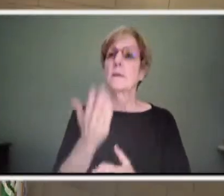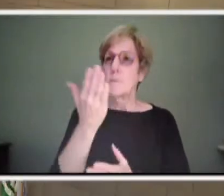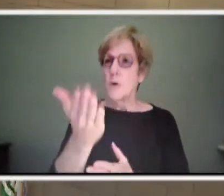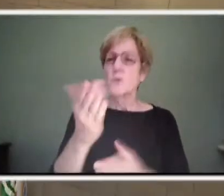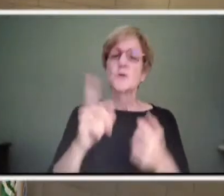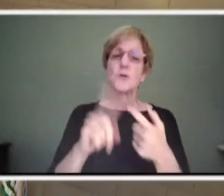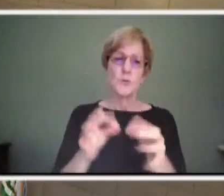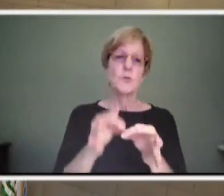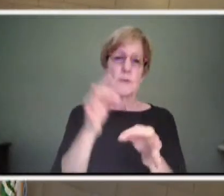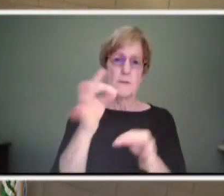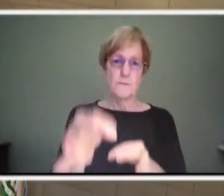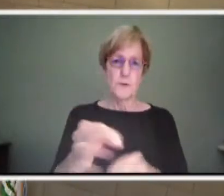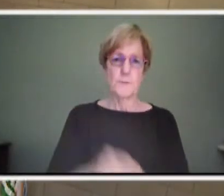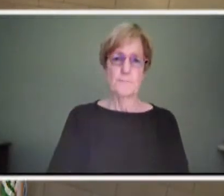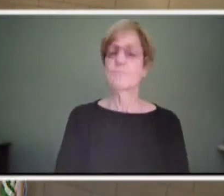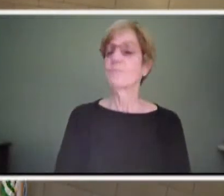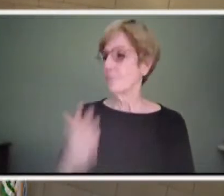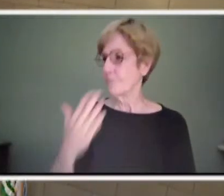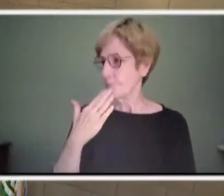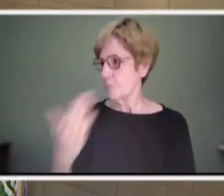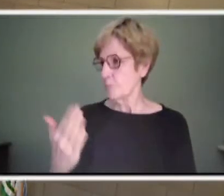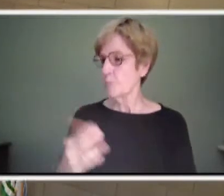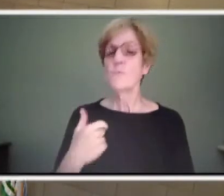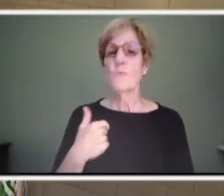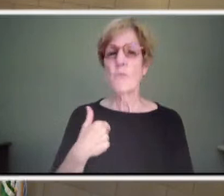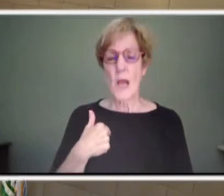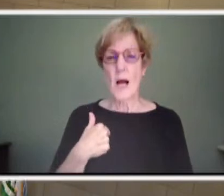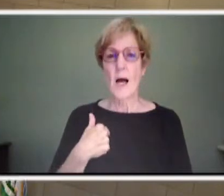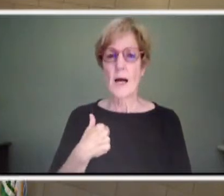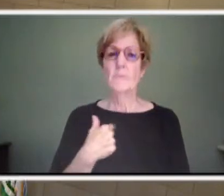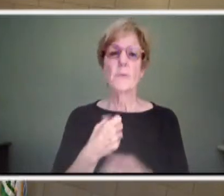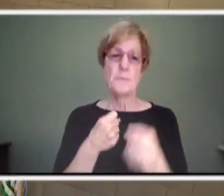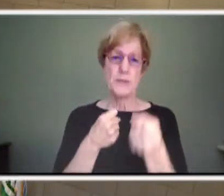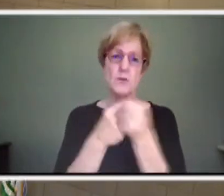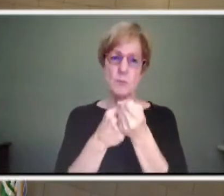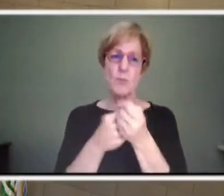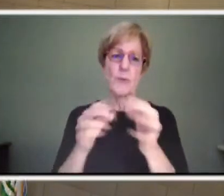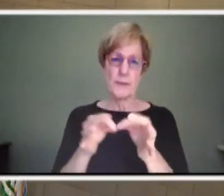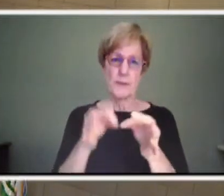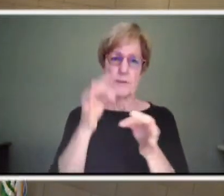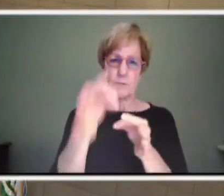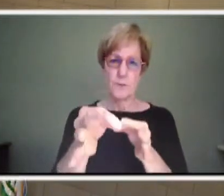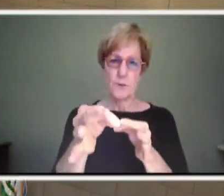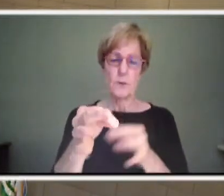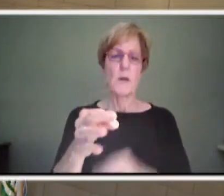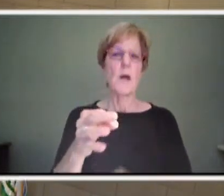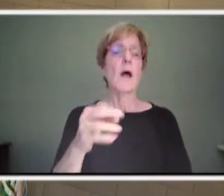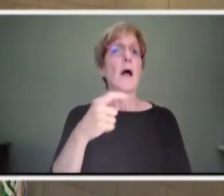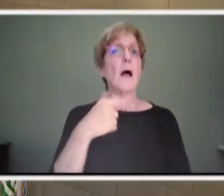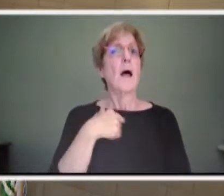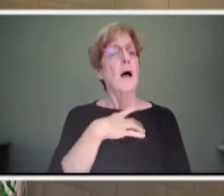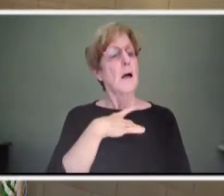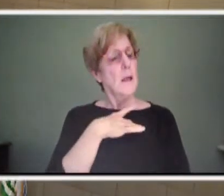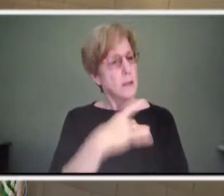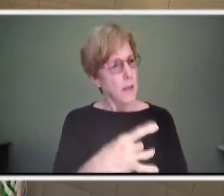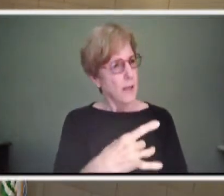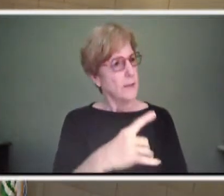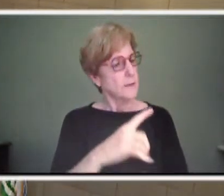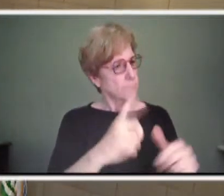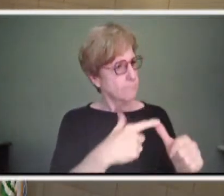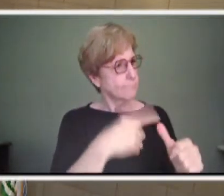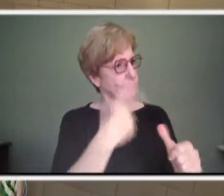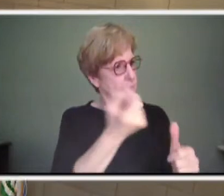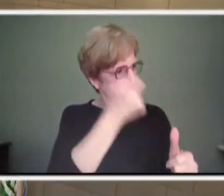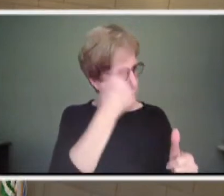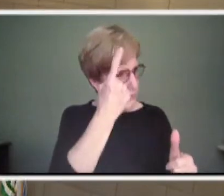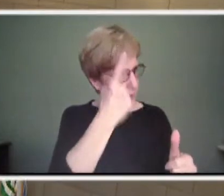Anderson? Thank you, Mayor Pro Tem. I will be supporting the deferment because I'd like to understand and be scrubbed